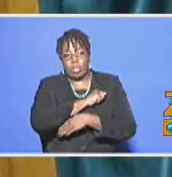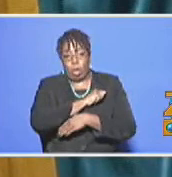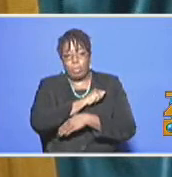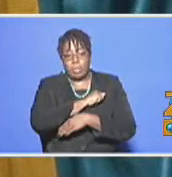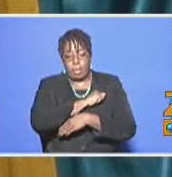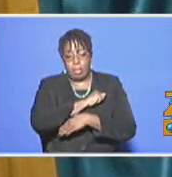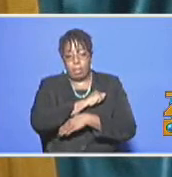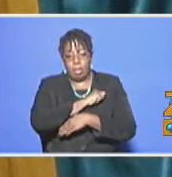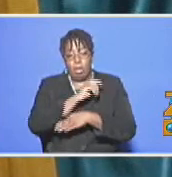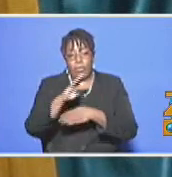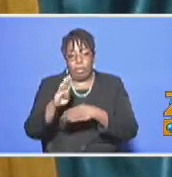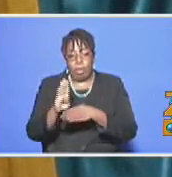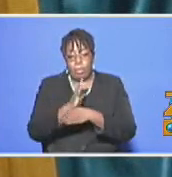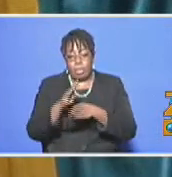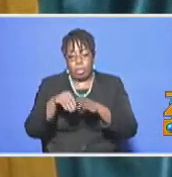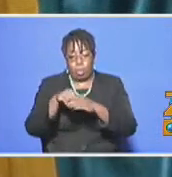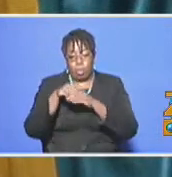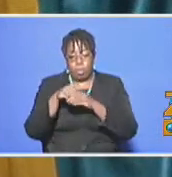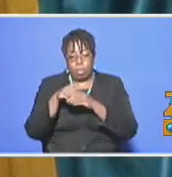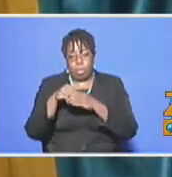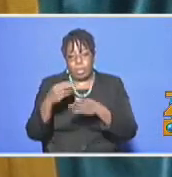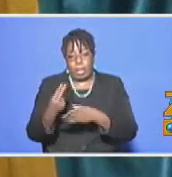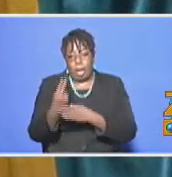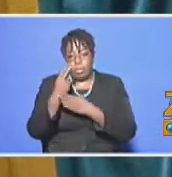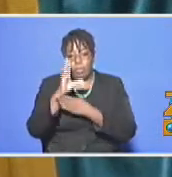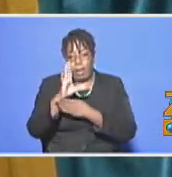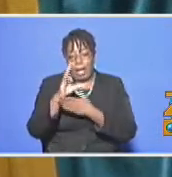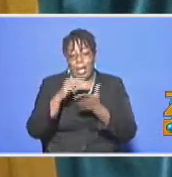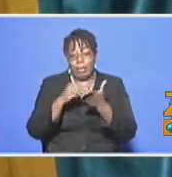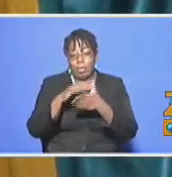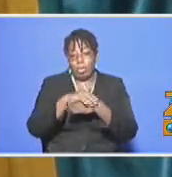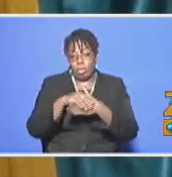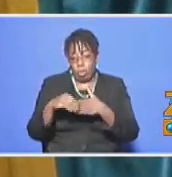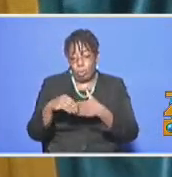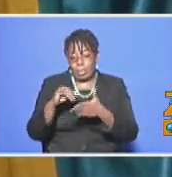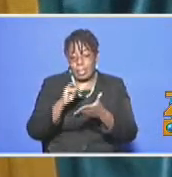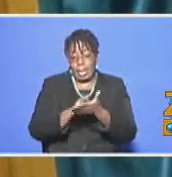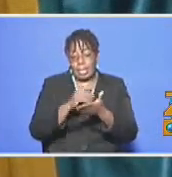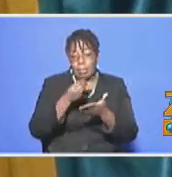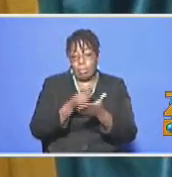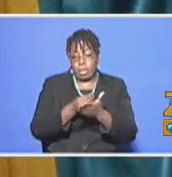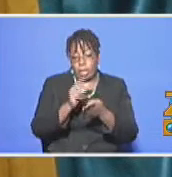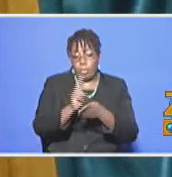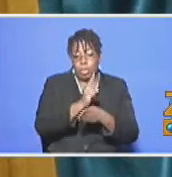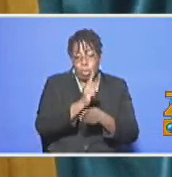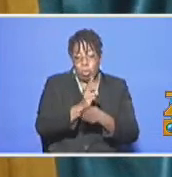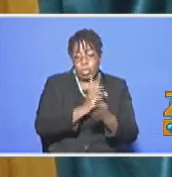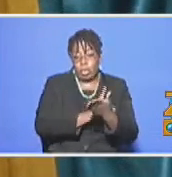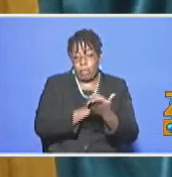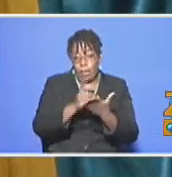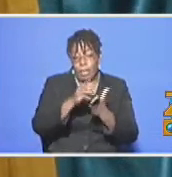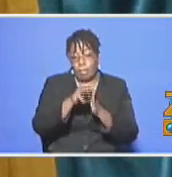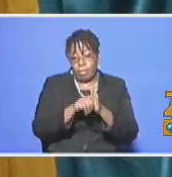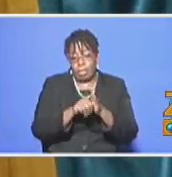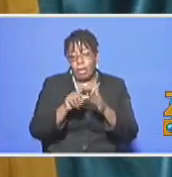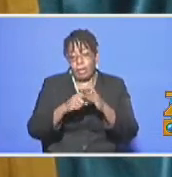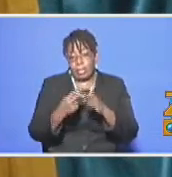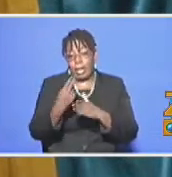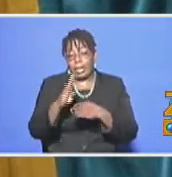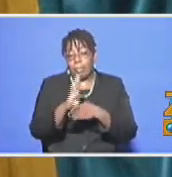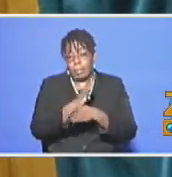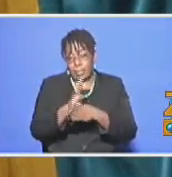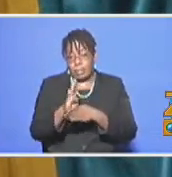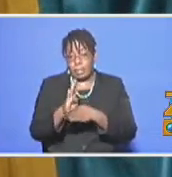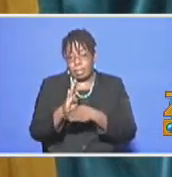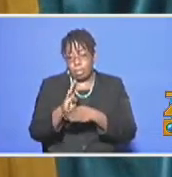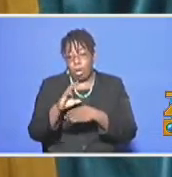eligible entrepreneurs can raise up to $5 million, money that can be put towards the development of their startups or existing